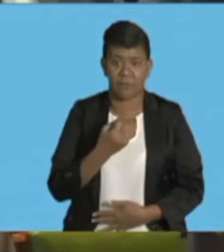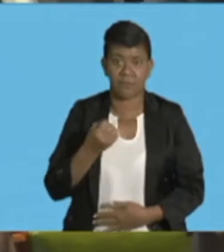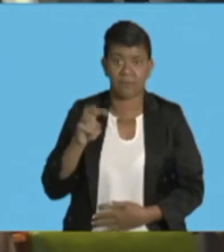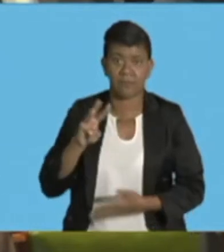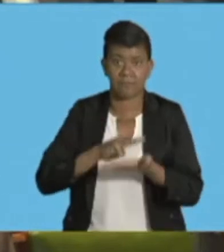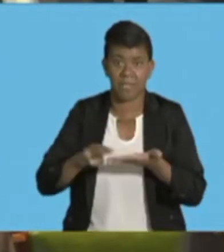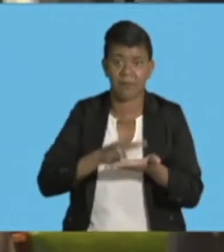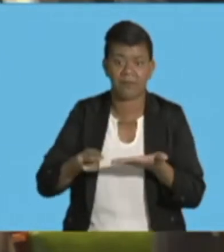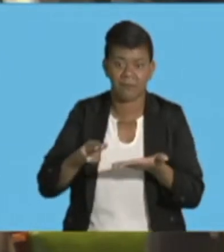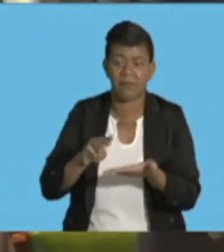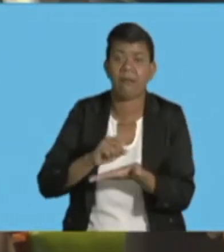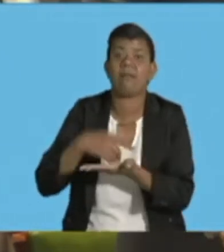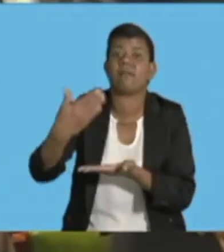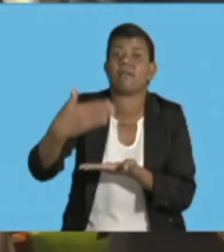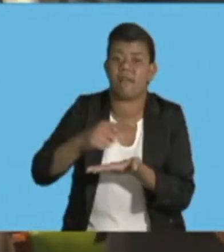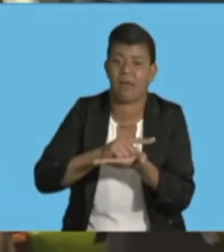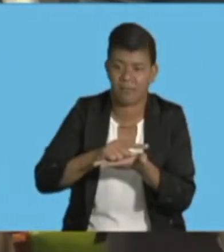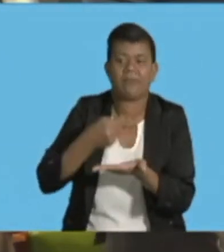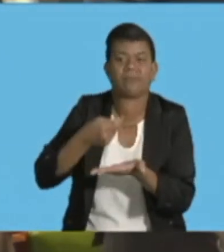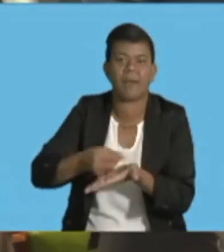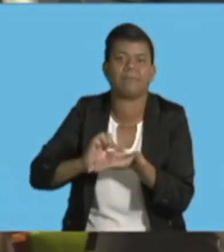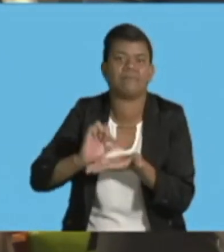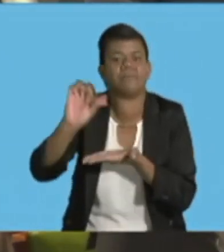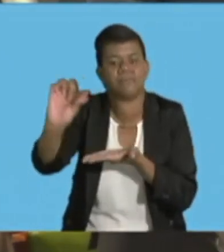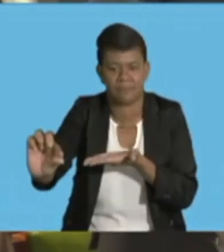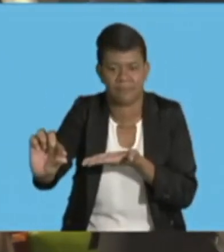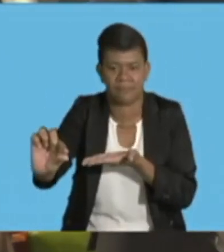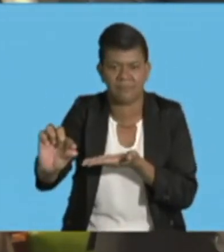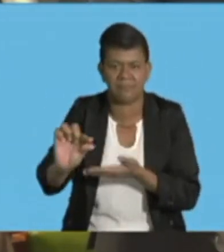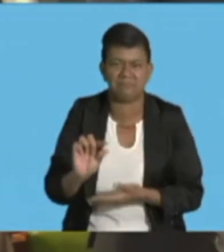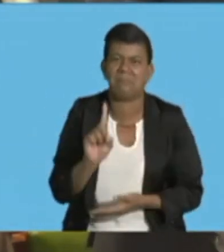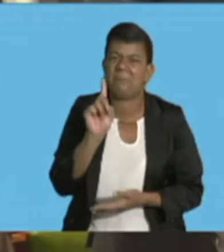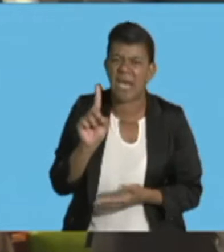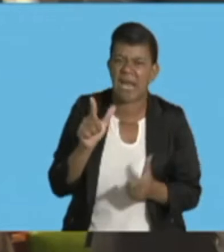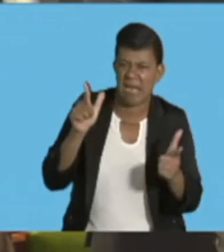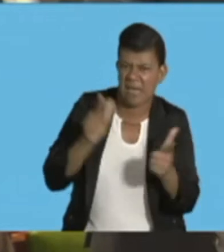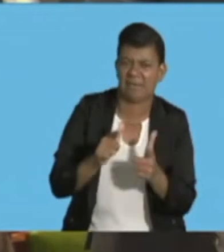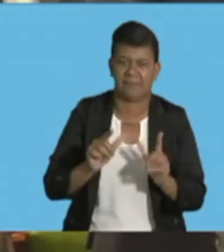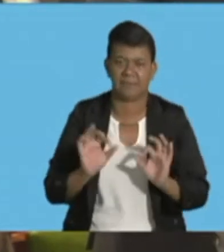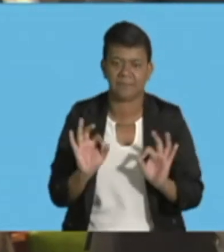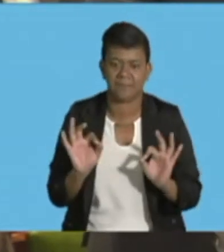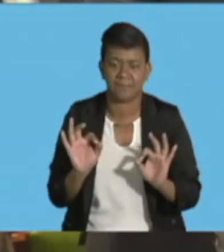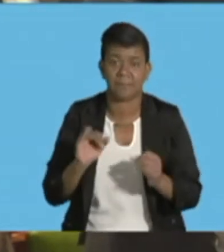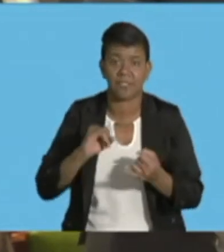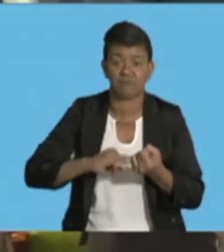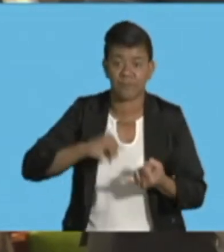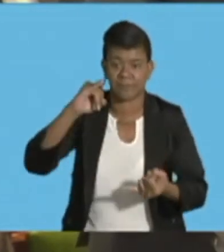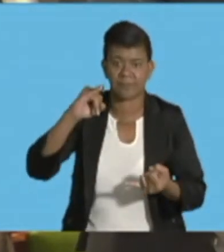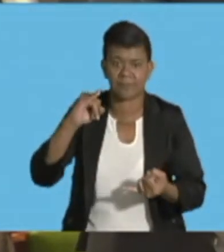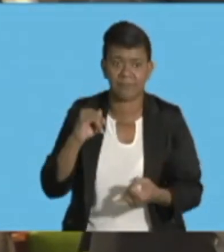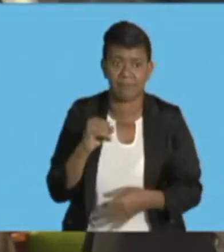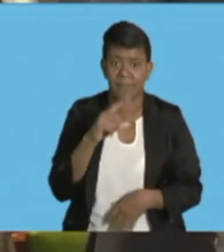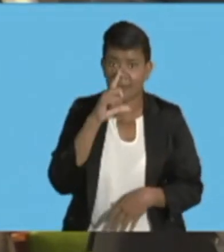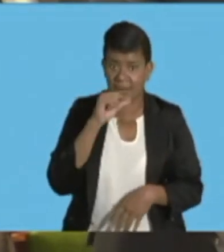what you borrowed. This means, of course, Mr. Speaker, sir, that there's also another edge to it, that Fiji can access additional funding for